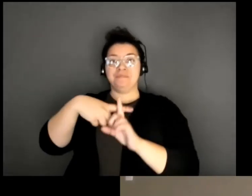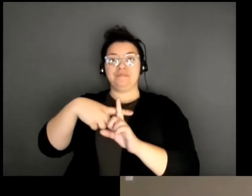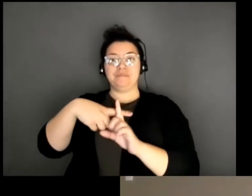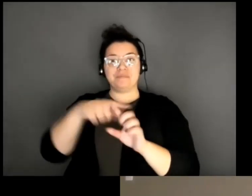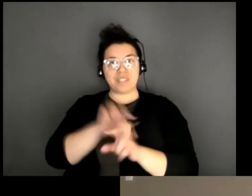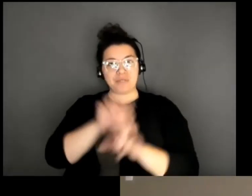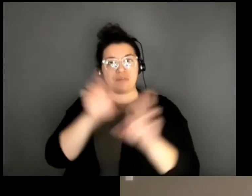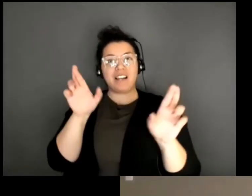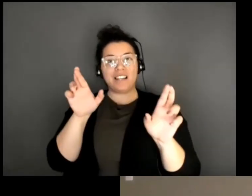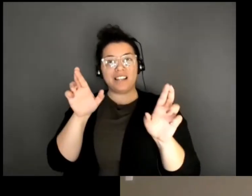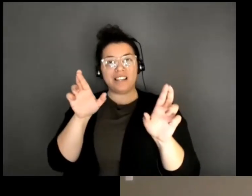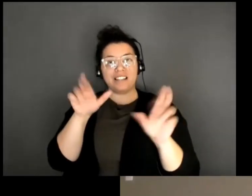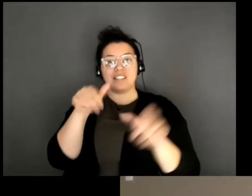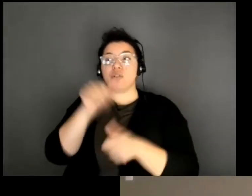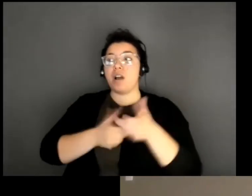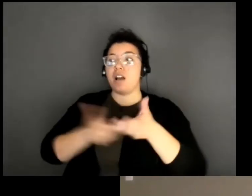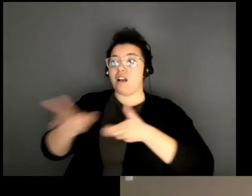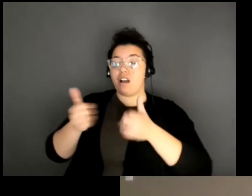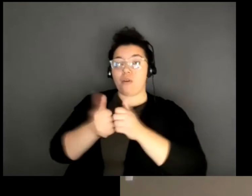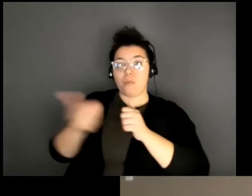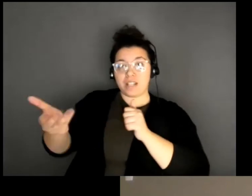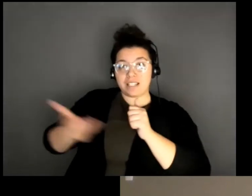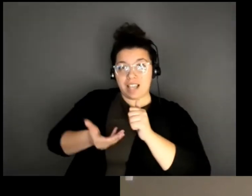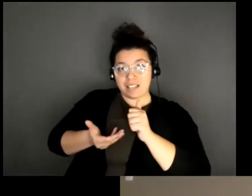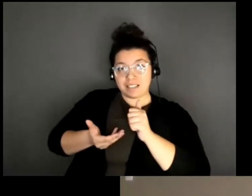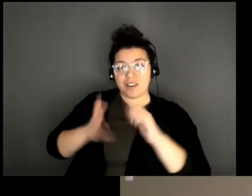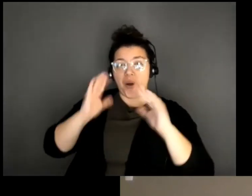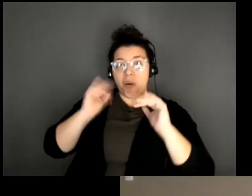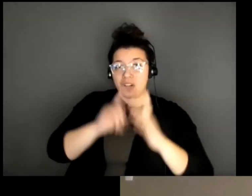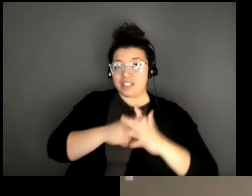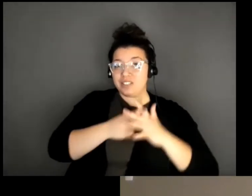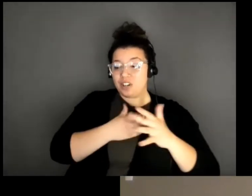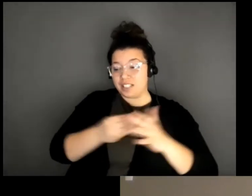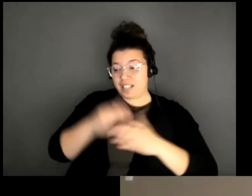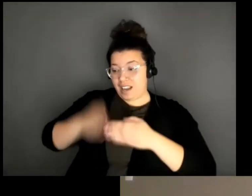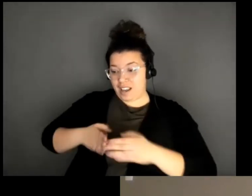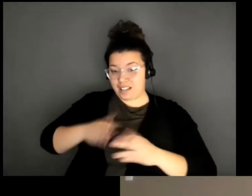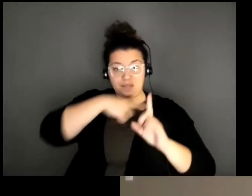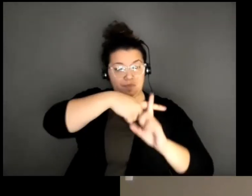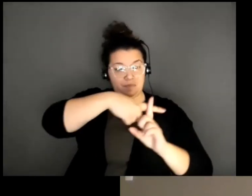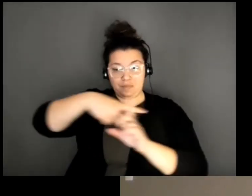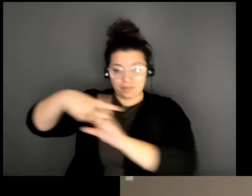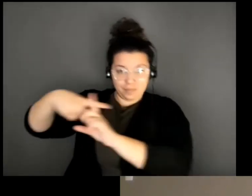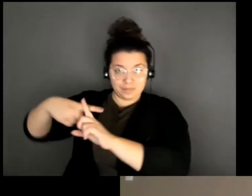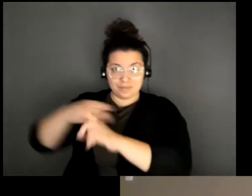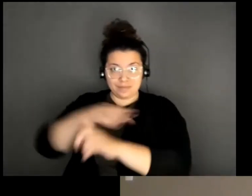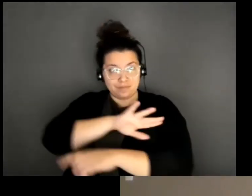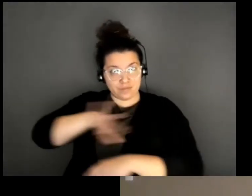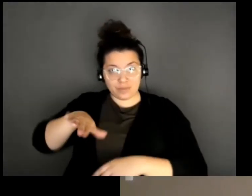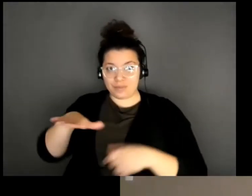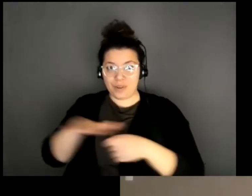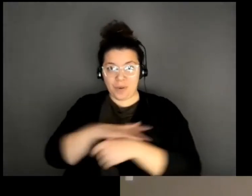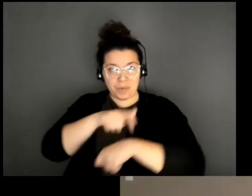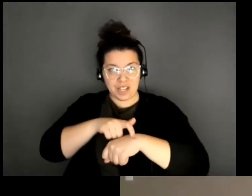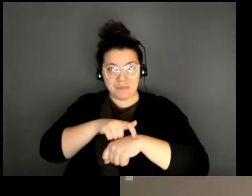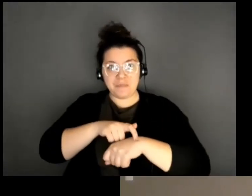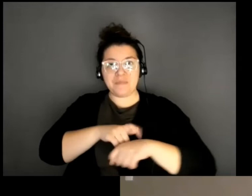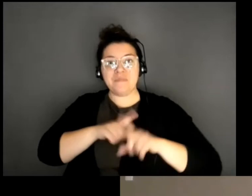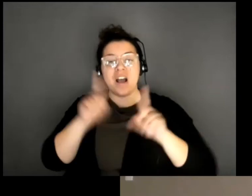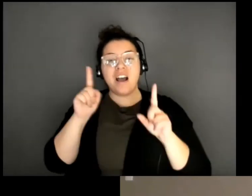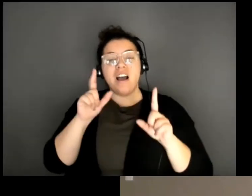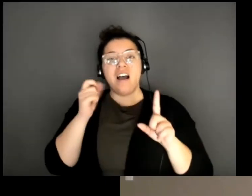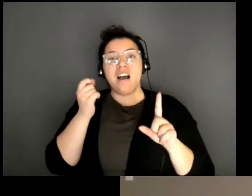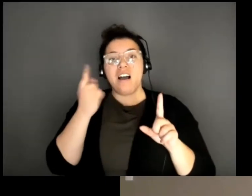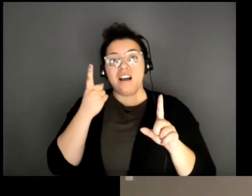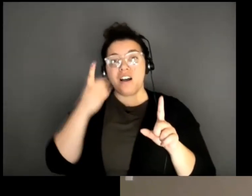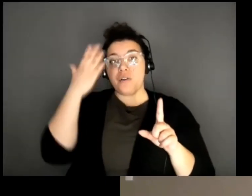with a guest hopefully starts out very positive and hopefully ends on a positive note as well. But at the front desk, in addition to